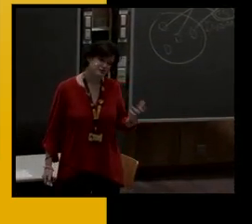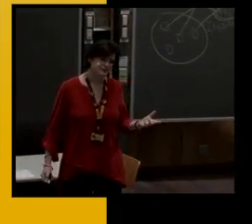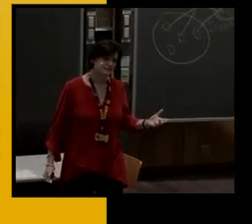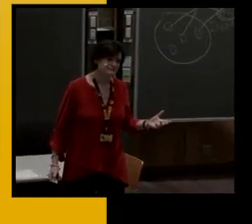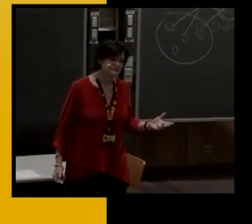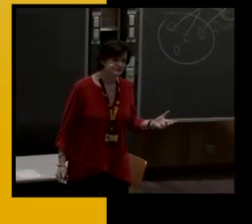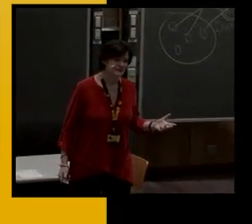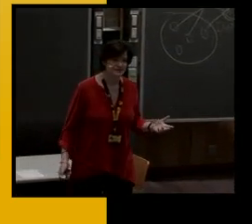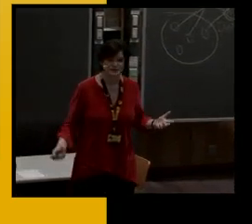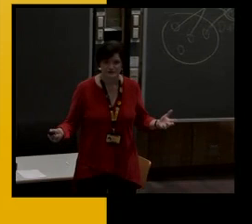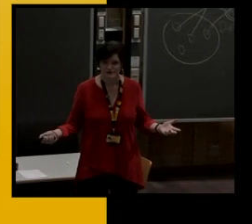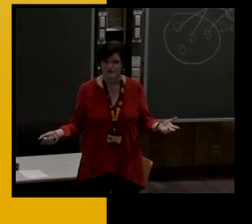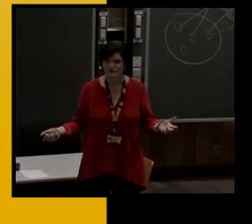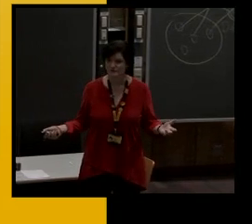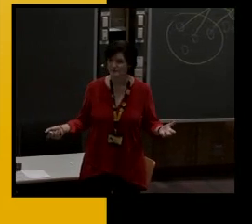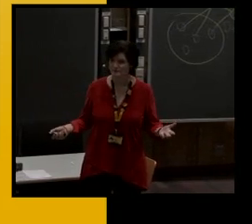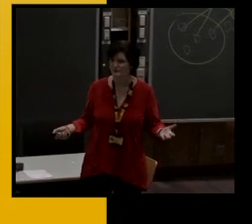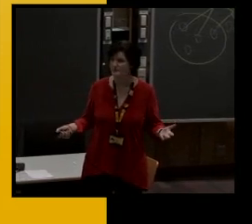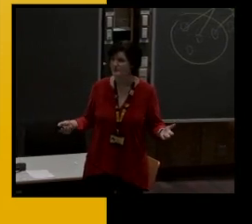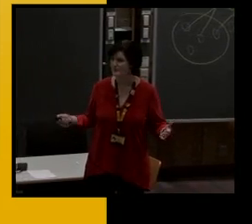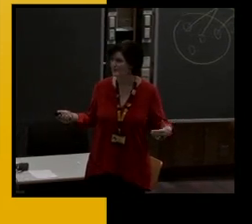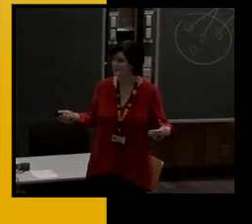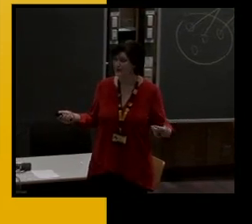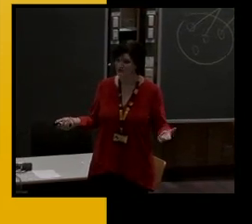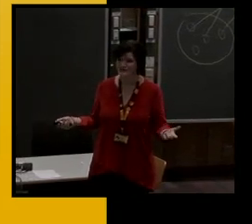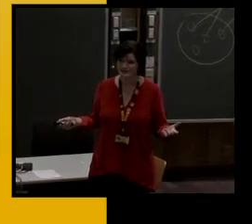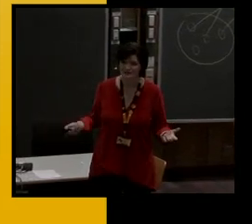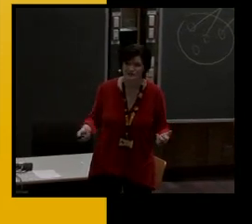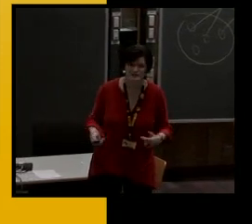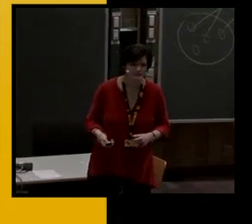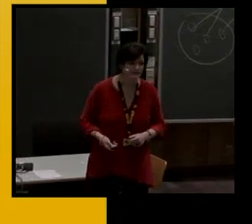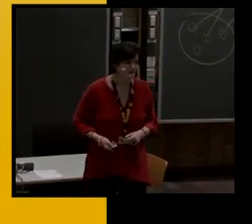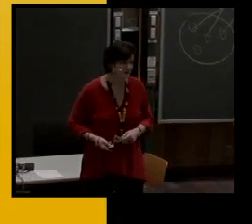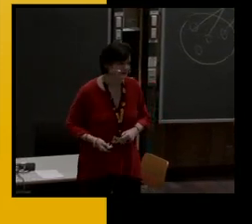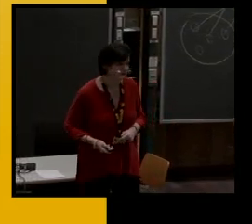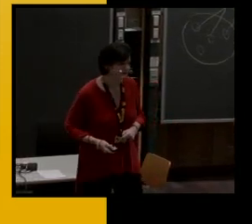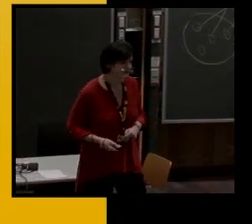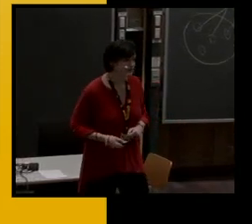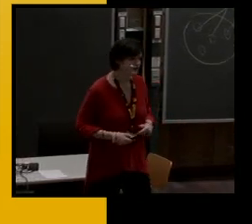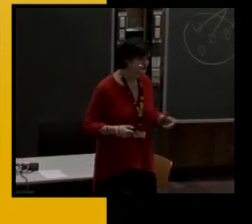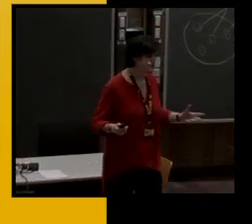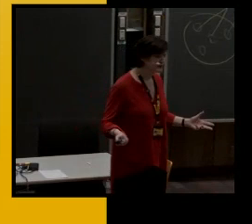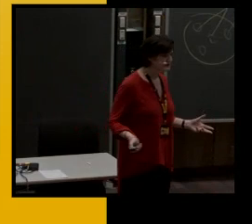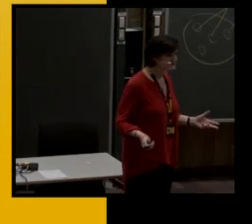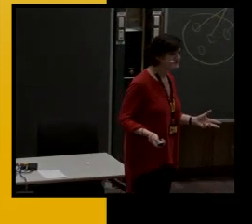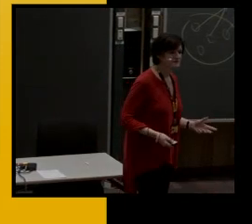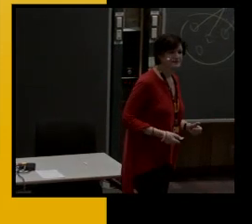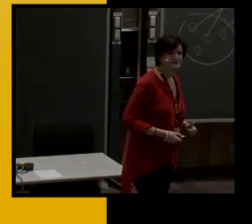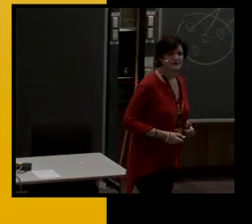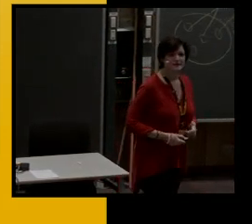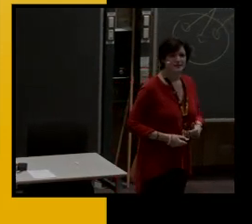is a literate man. He has a university degree within biology, actually. Loads of